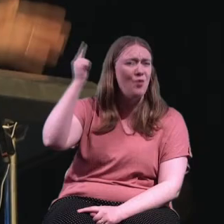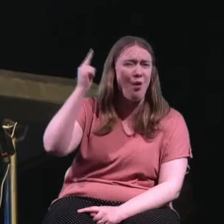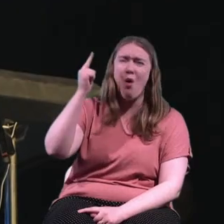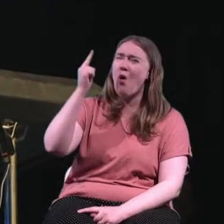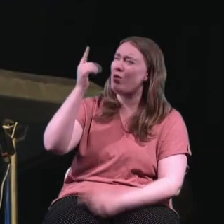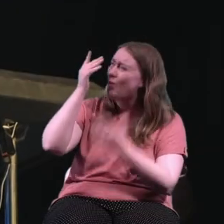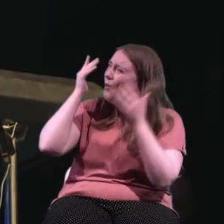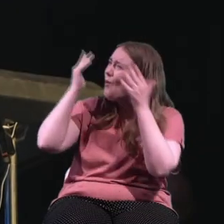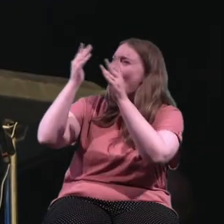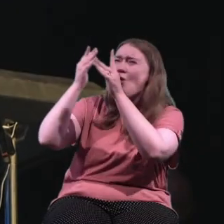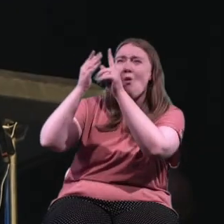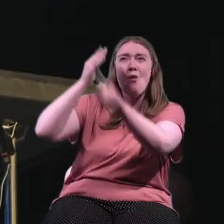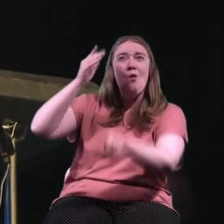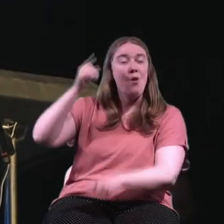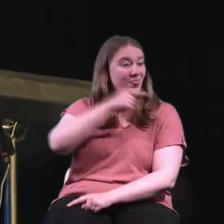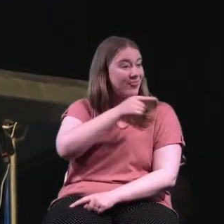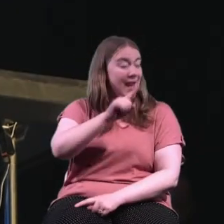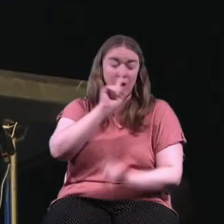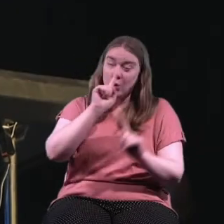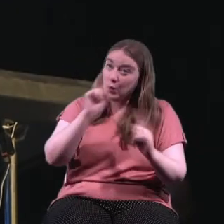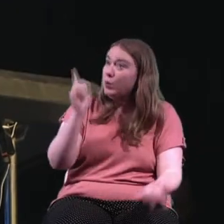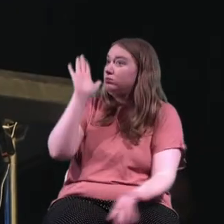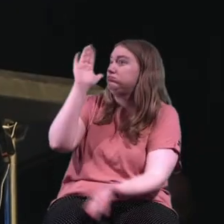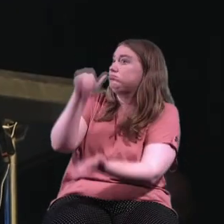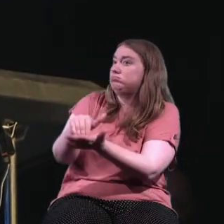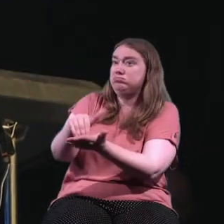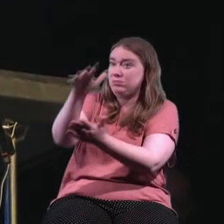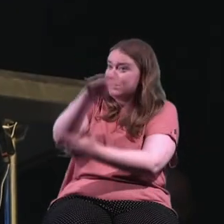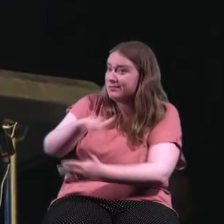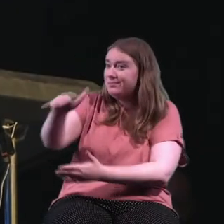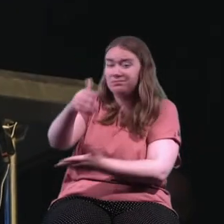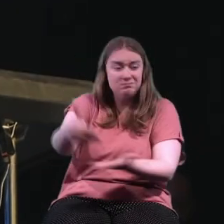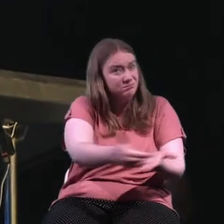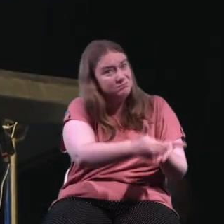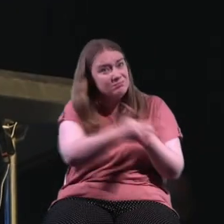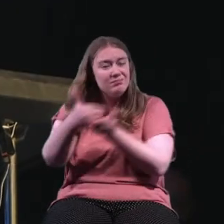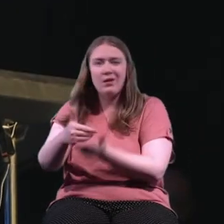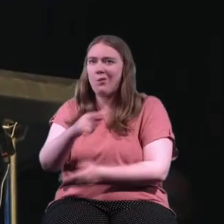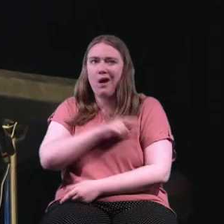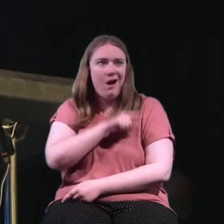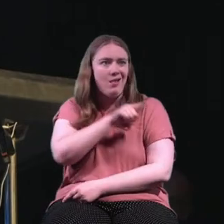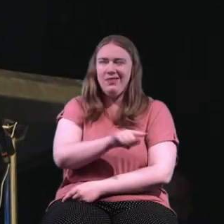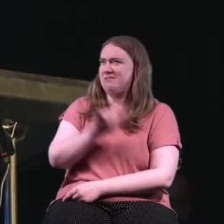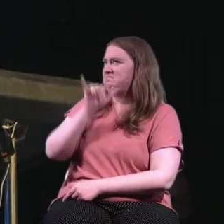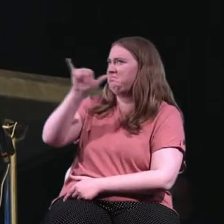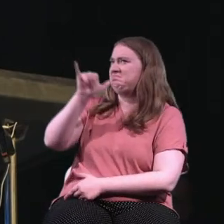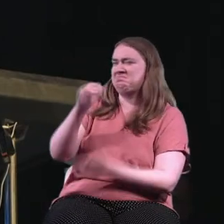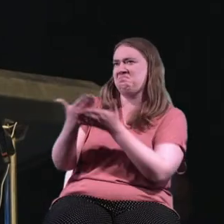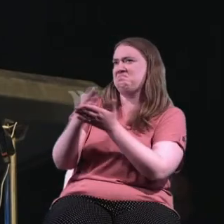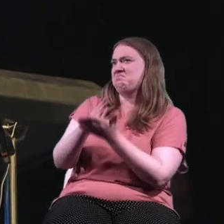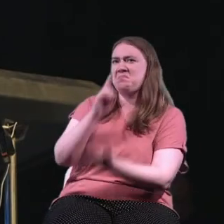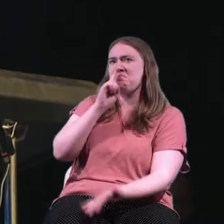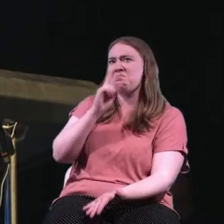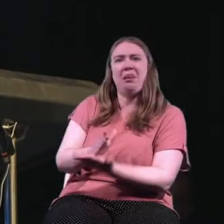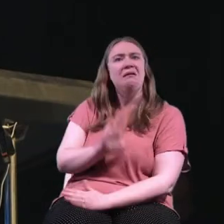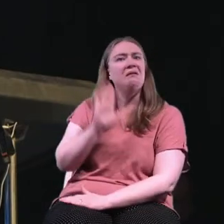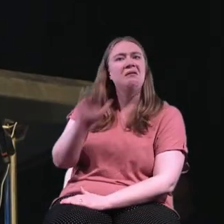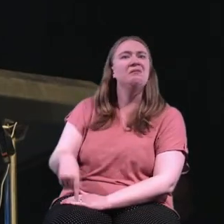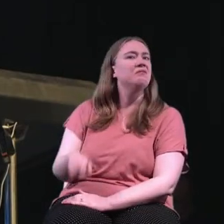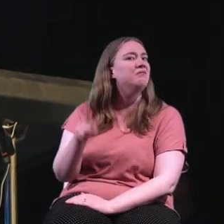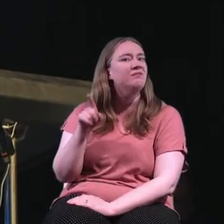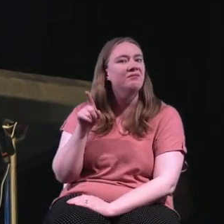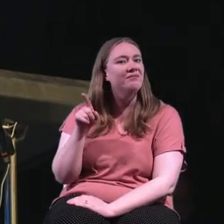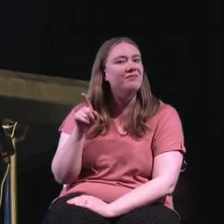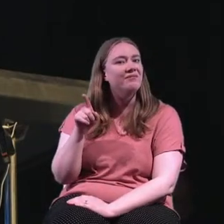They were not able to enter because of their unbelief, says the writer to the Hebrews at the end of Hebrews 3.